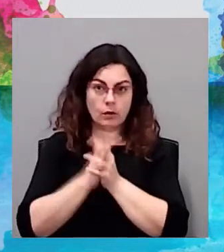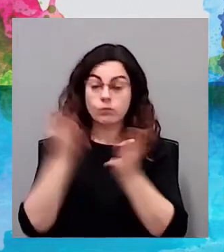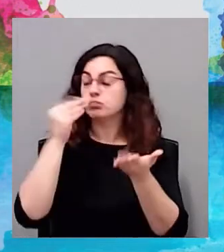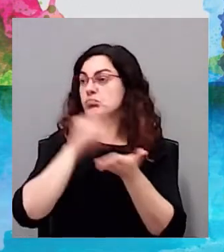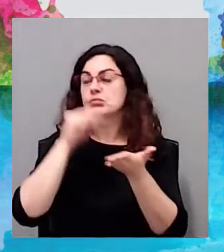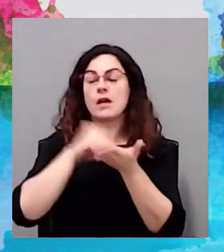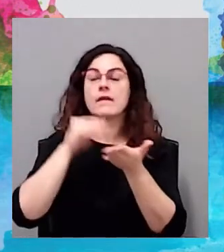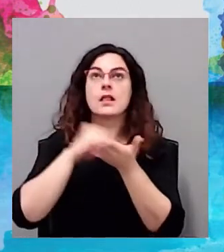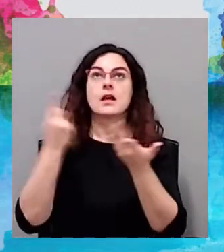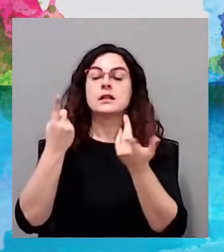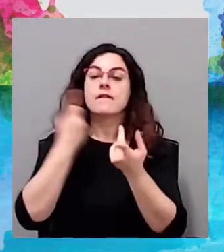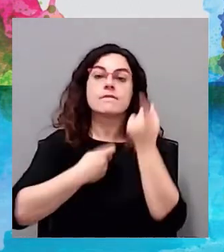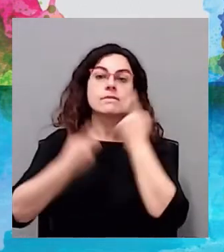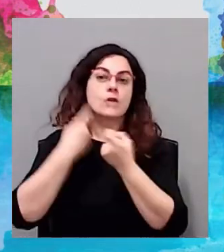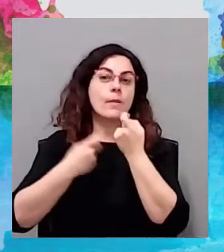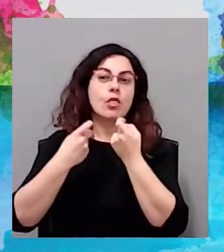the information.